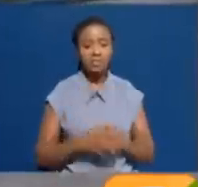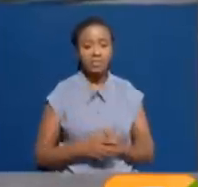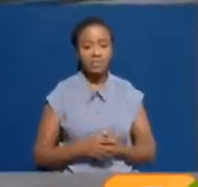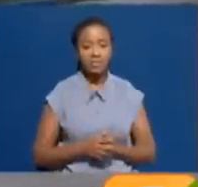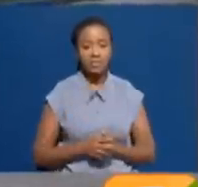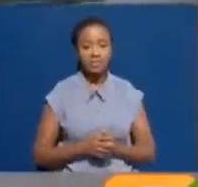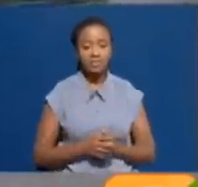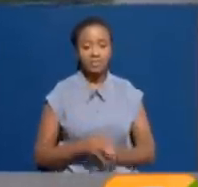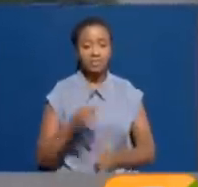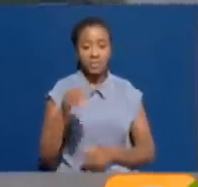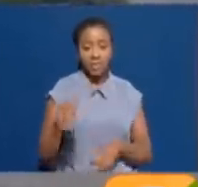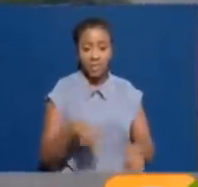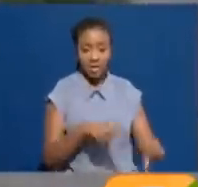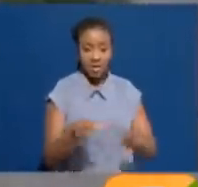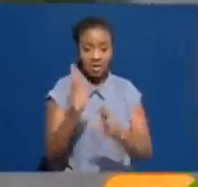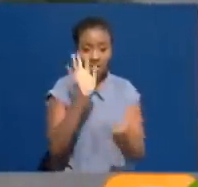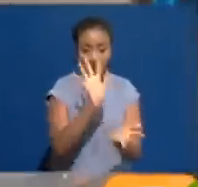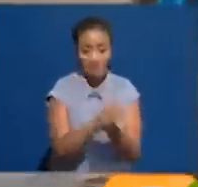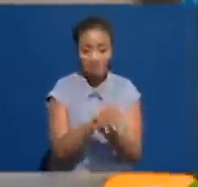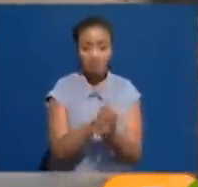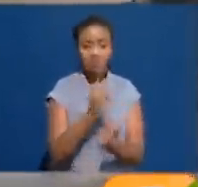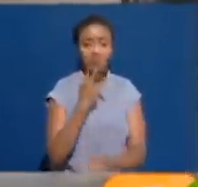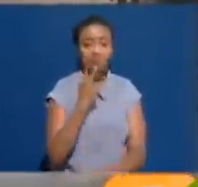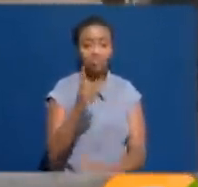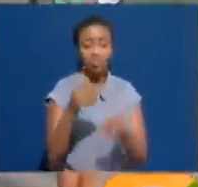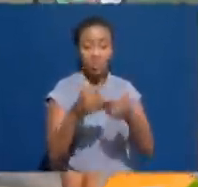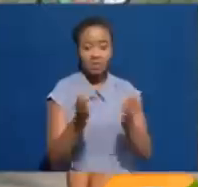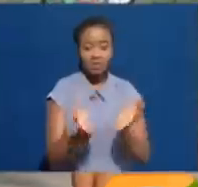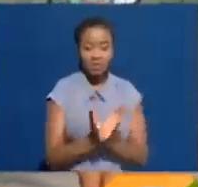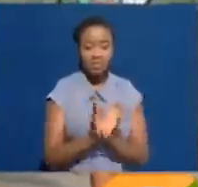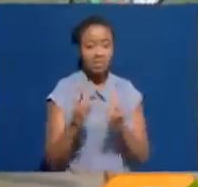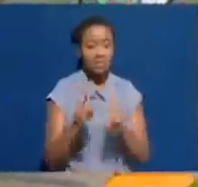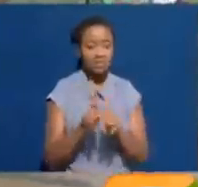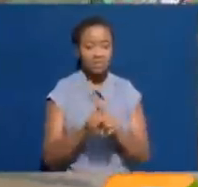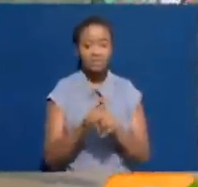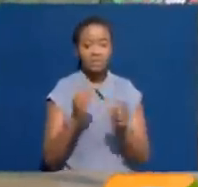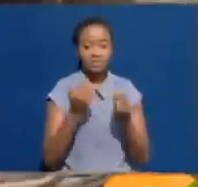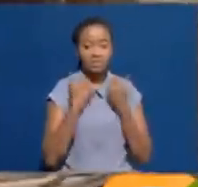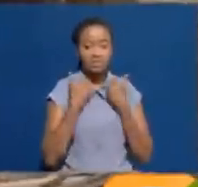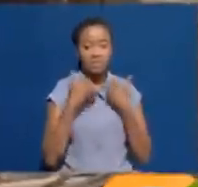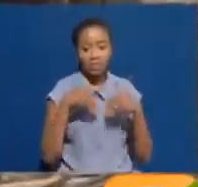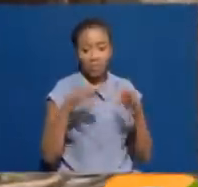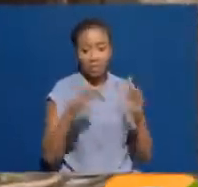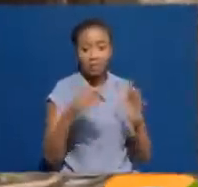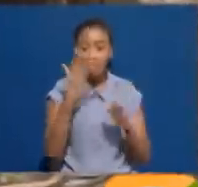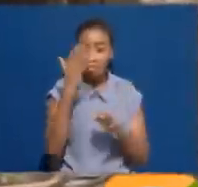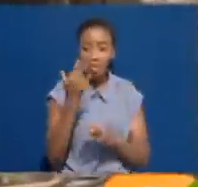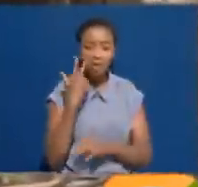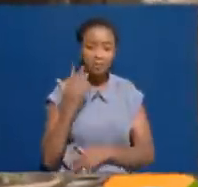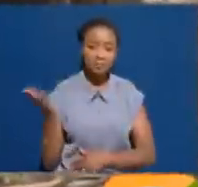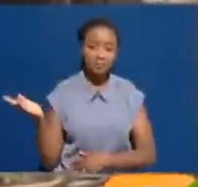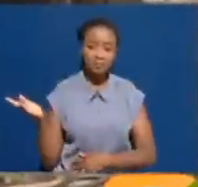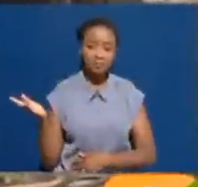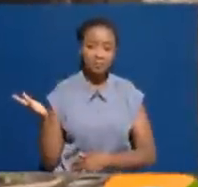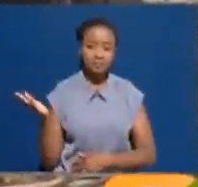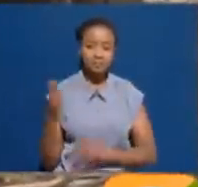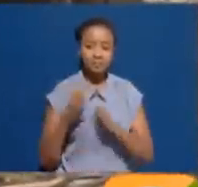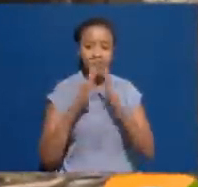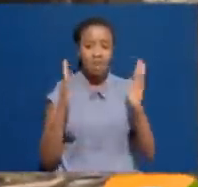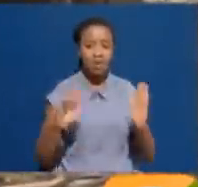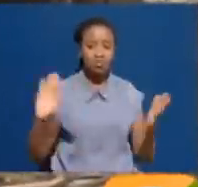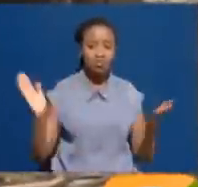In Tana River, over 200 families are staring at another night spent out in the cold after they were run out of their houses by the floods